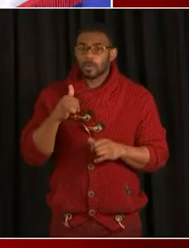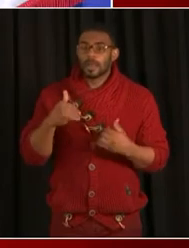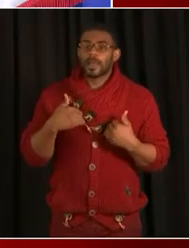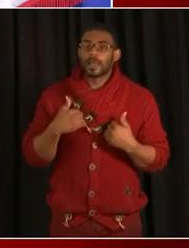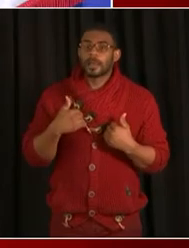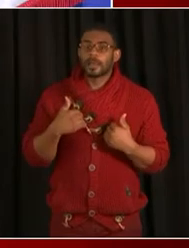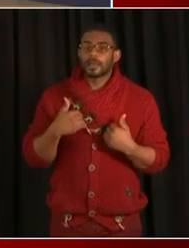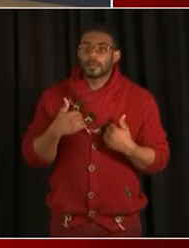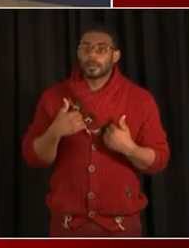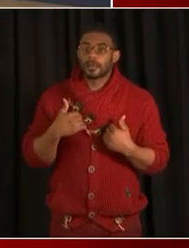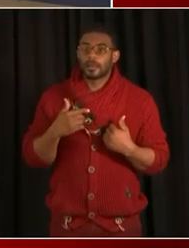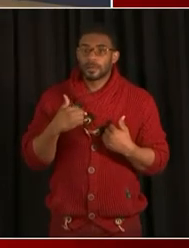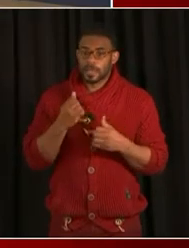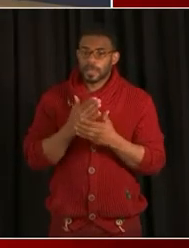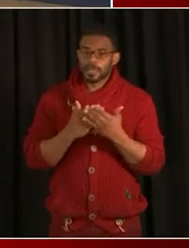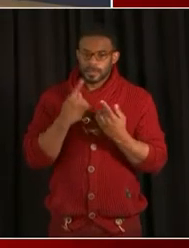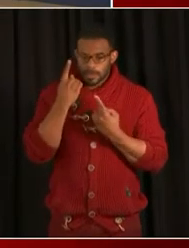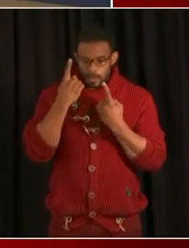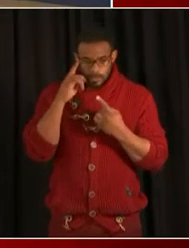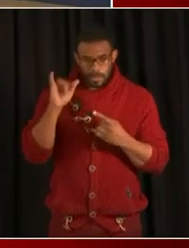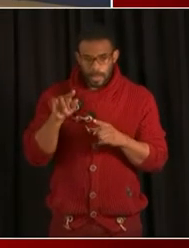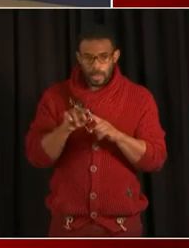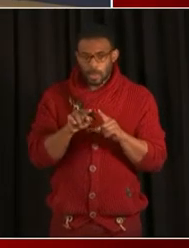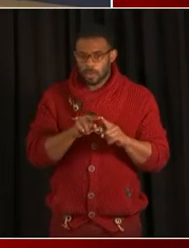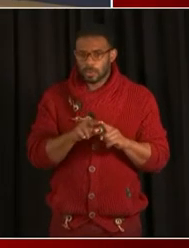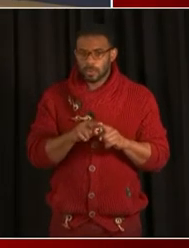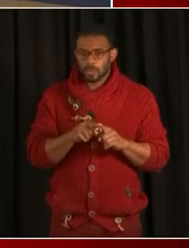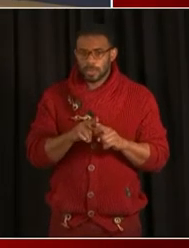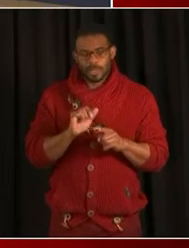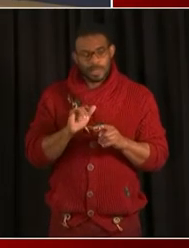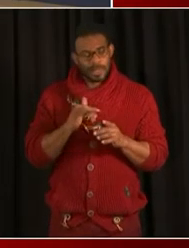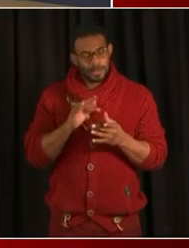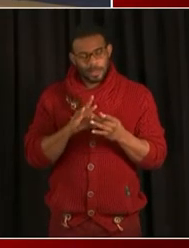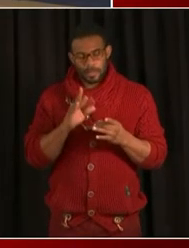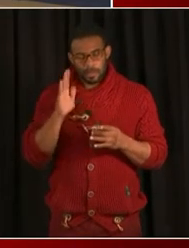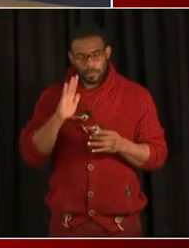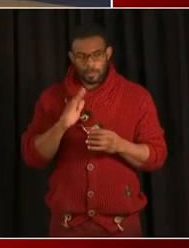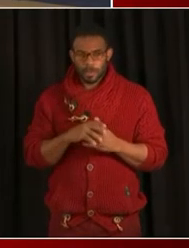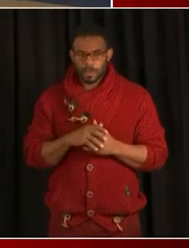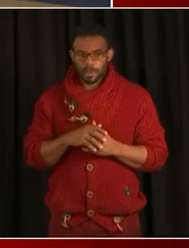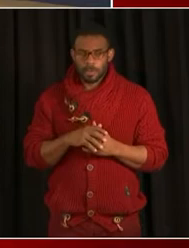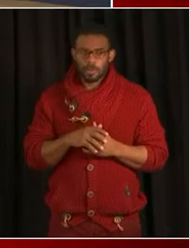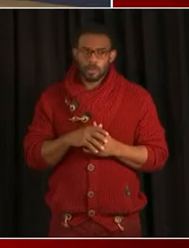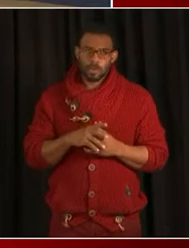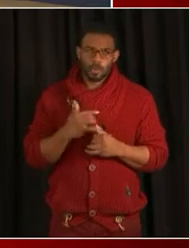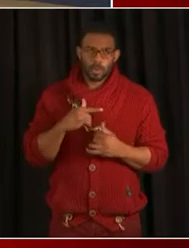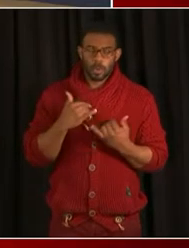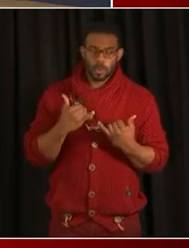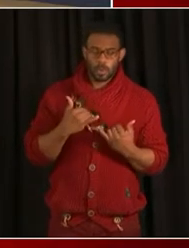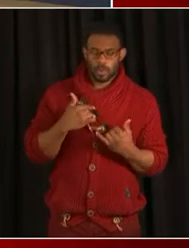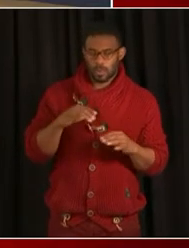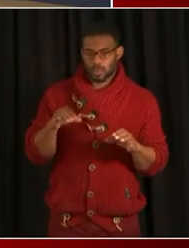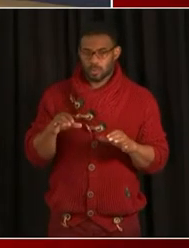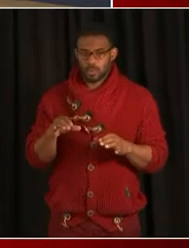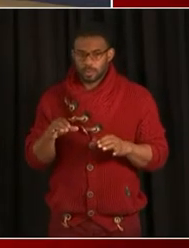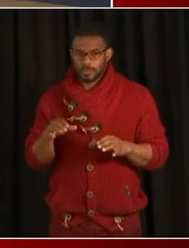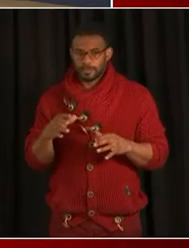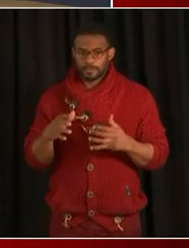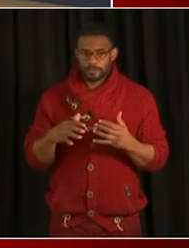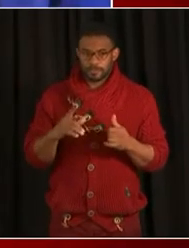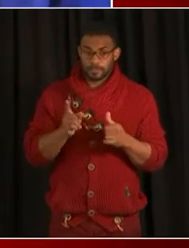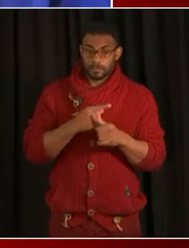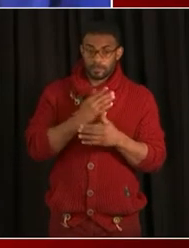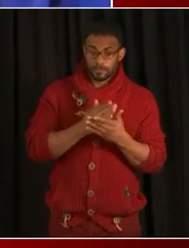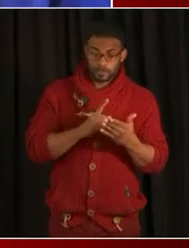sure. We have made some considerations for that as well. Like I mentioned earlier, we're doing